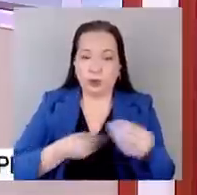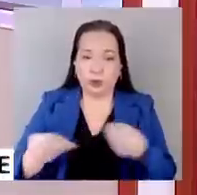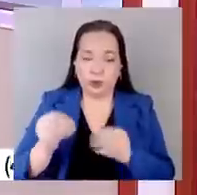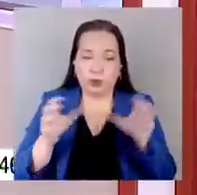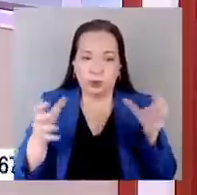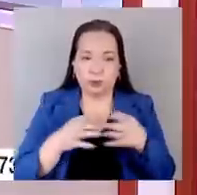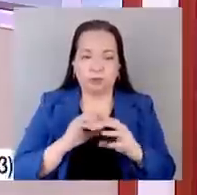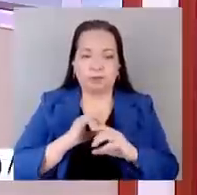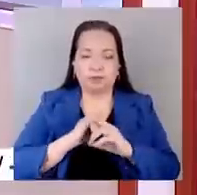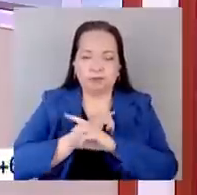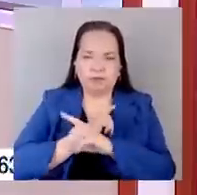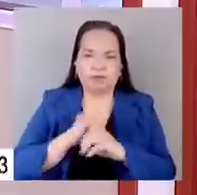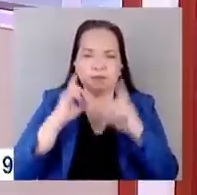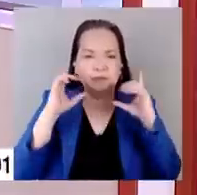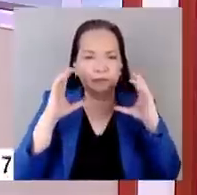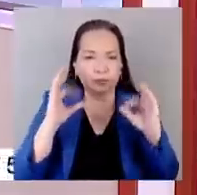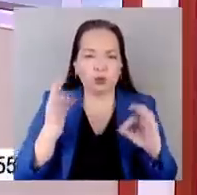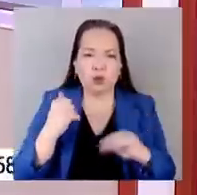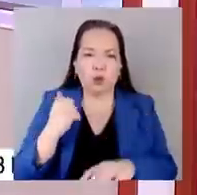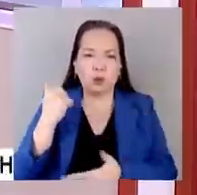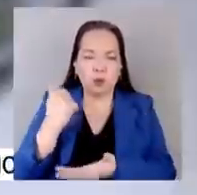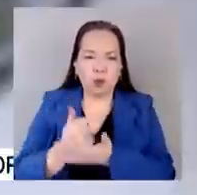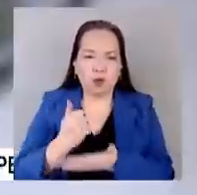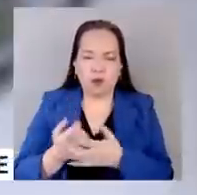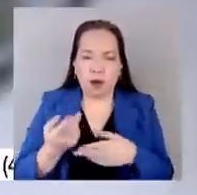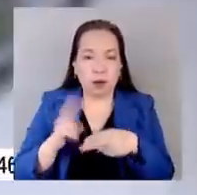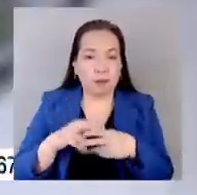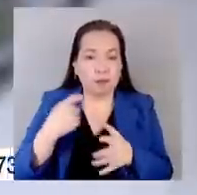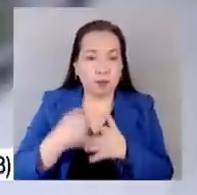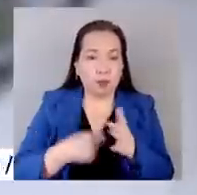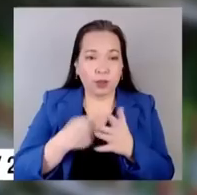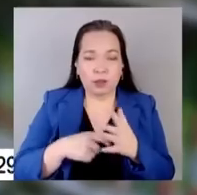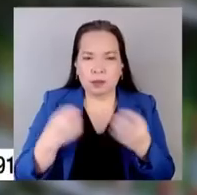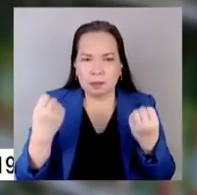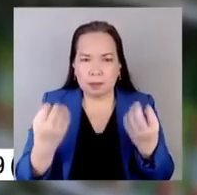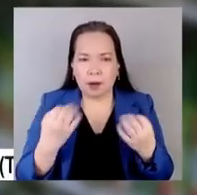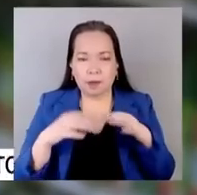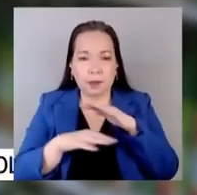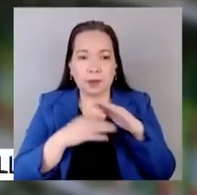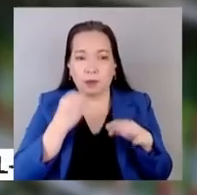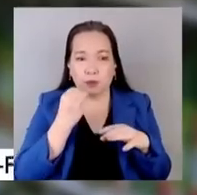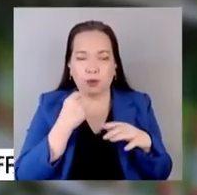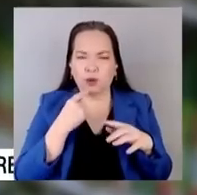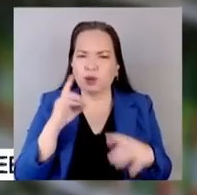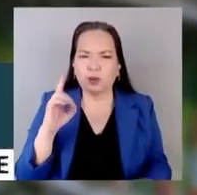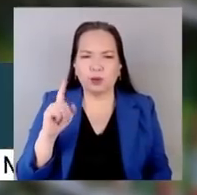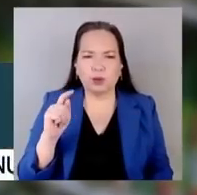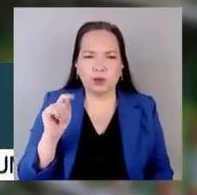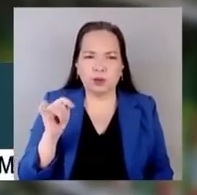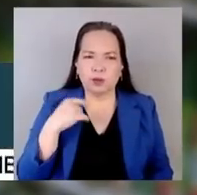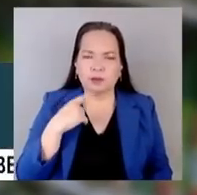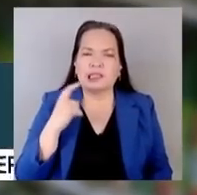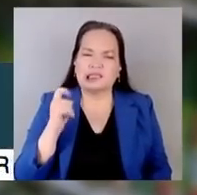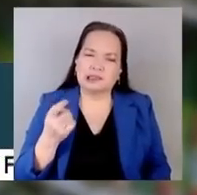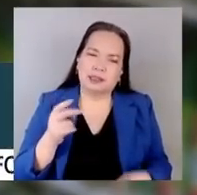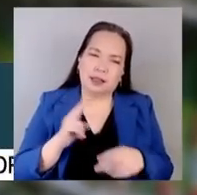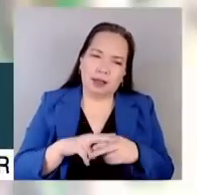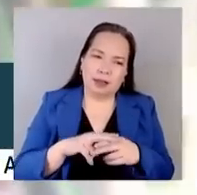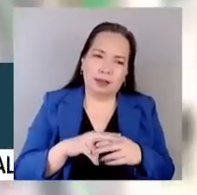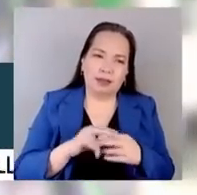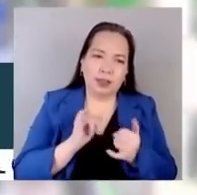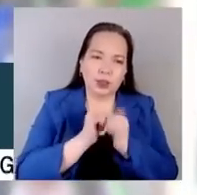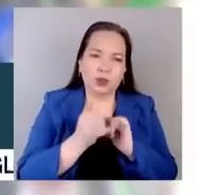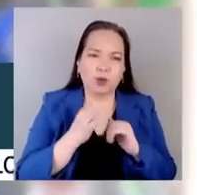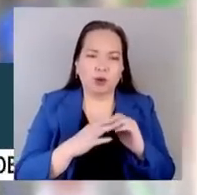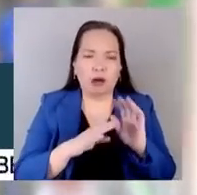approve price increases for dozens of basic goods. The DTI says price adjustments had to be implemented due to soaring